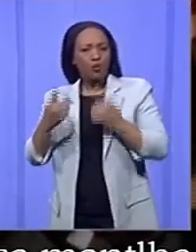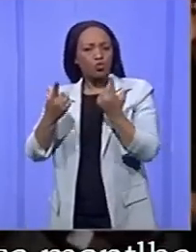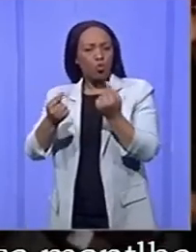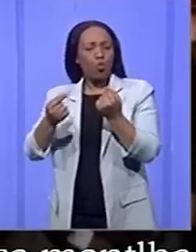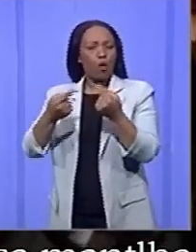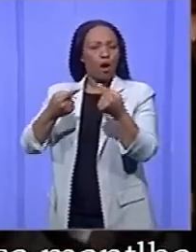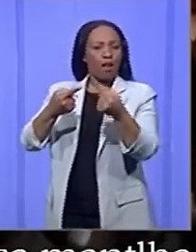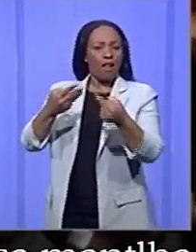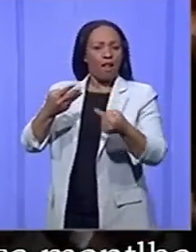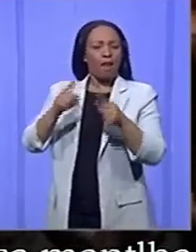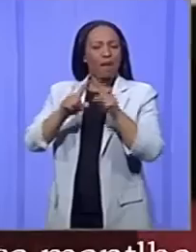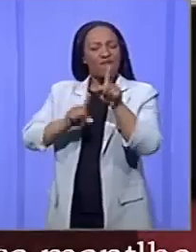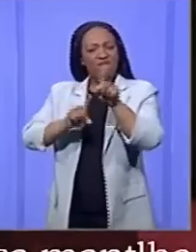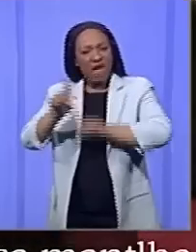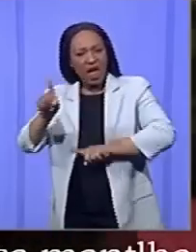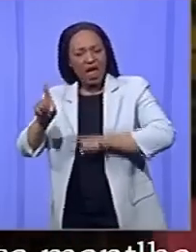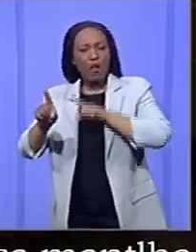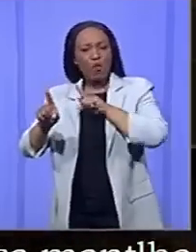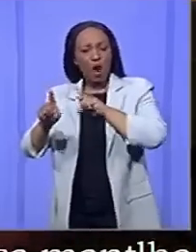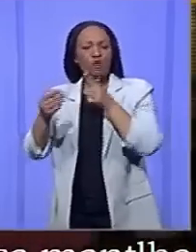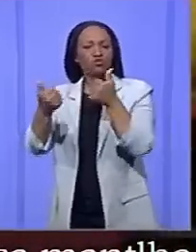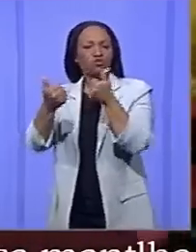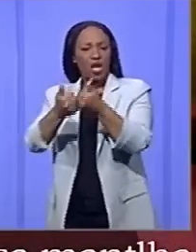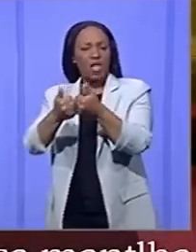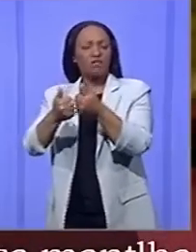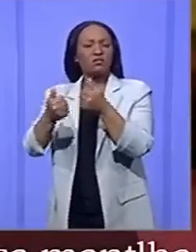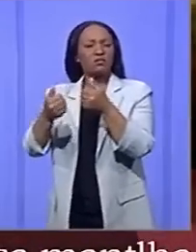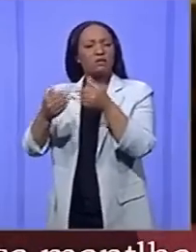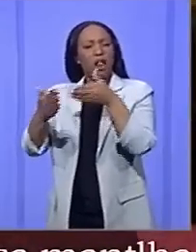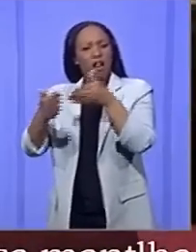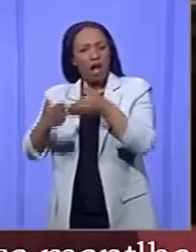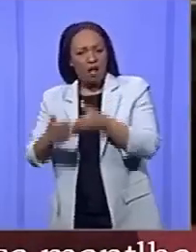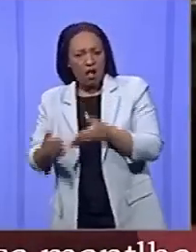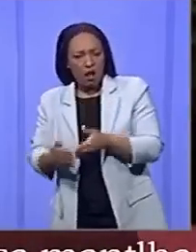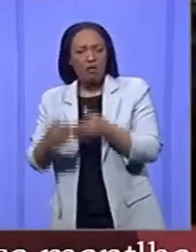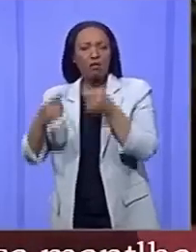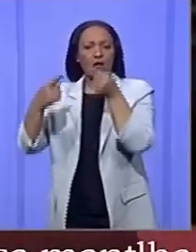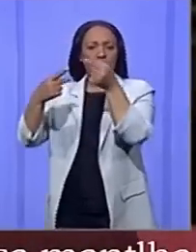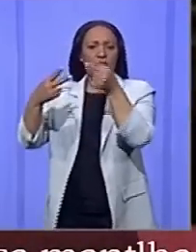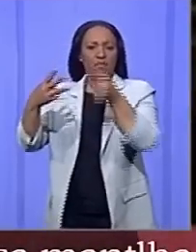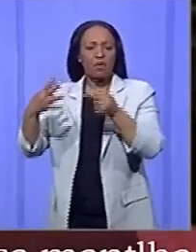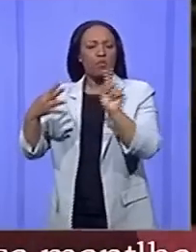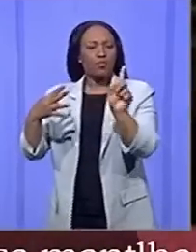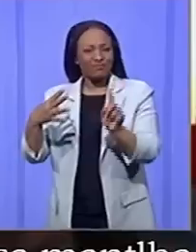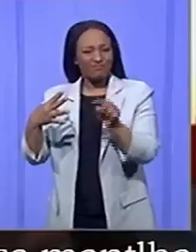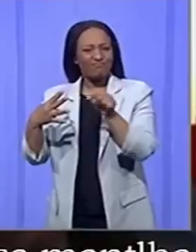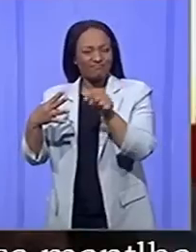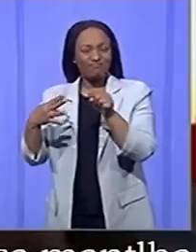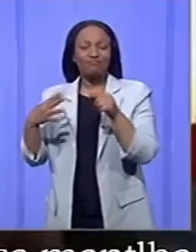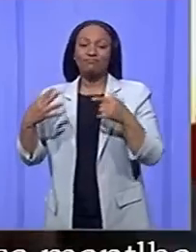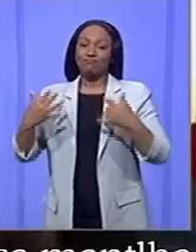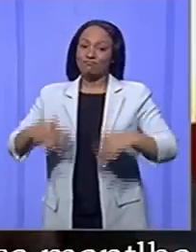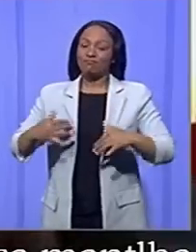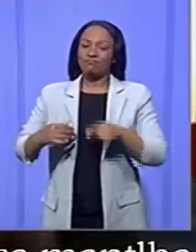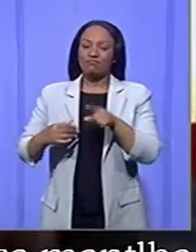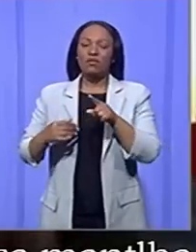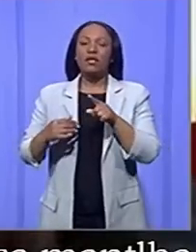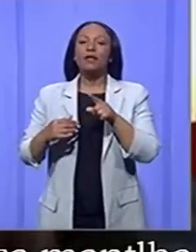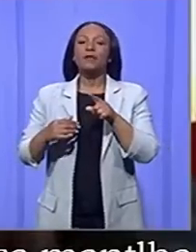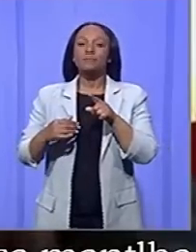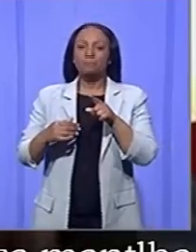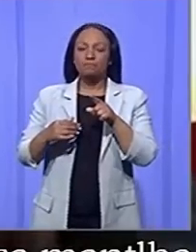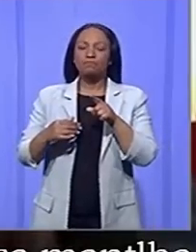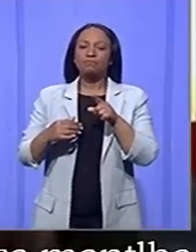sebeletsa mmuso ona wa kopanelo empa tse ding tsa dintho tse re sa tse ke nahana hore di tlo nyatsa tsamaiso